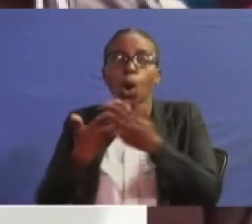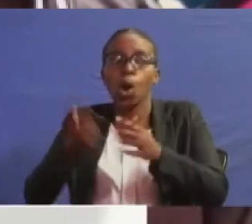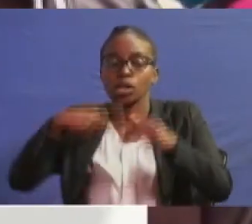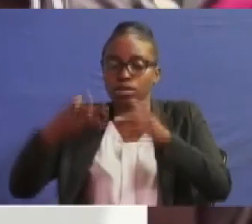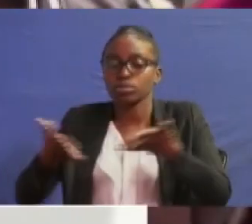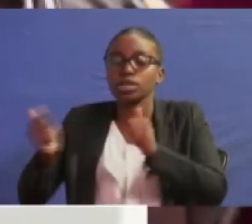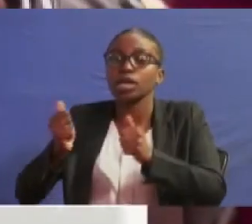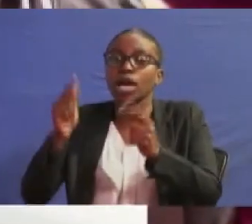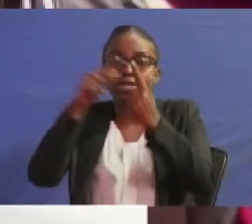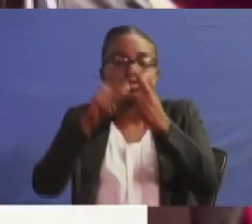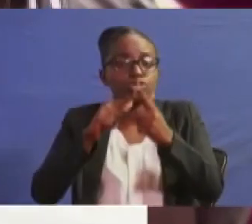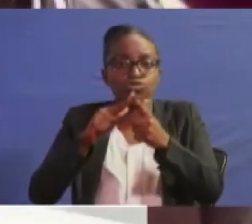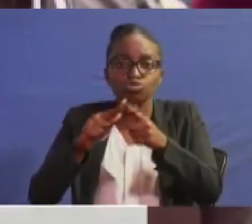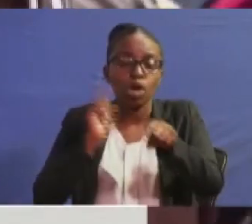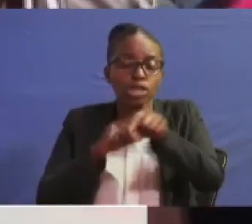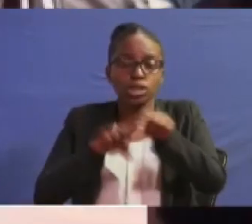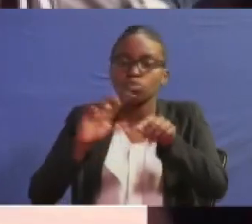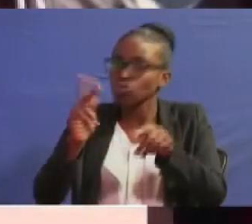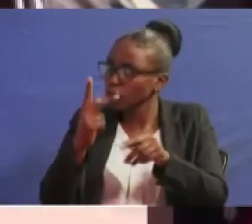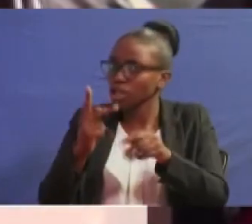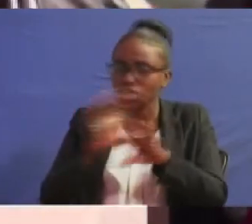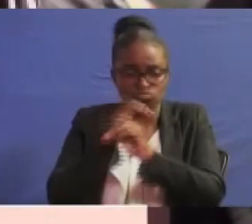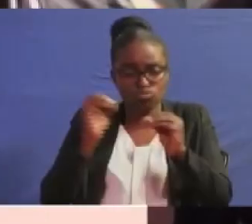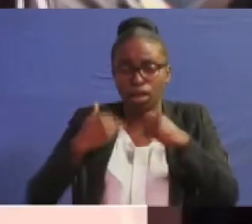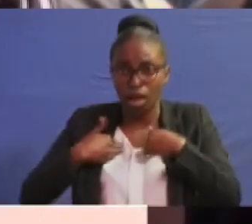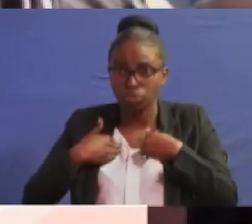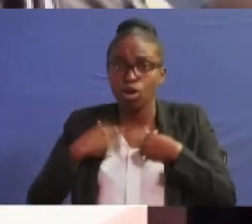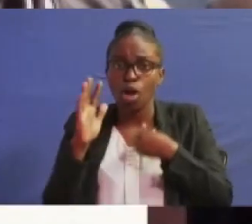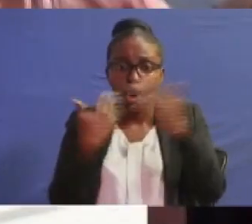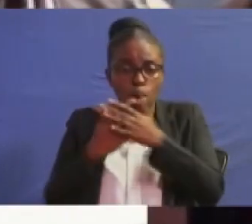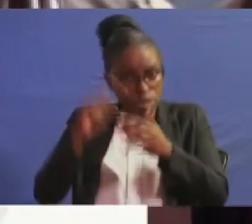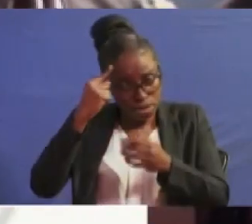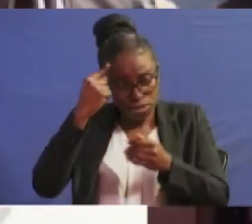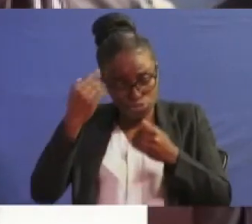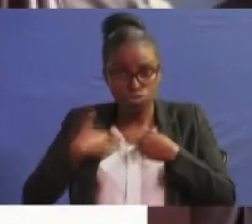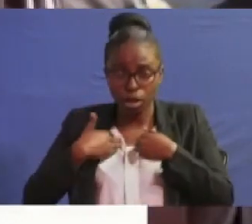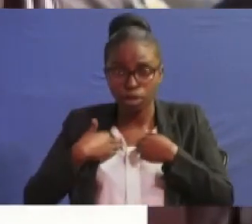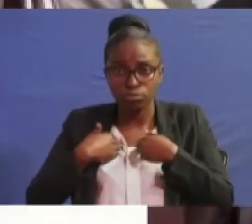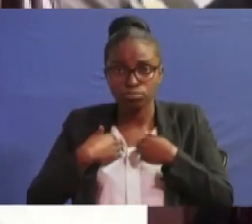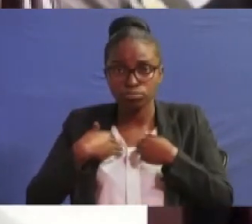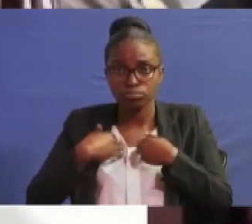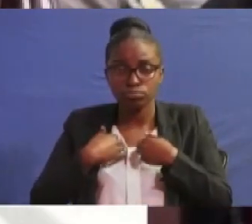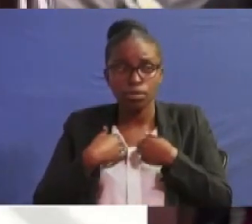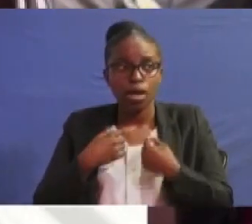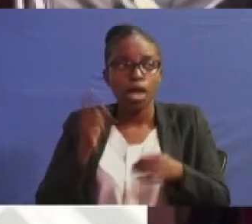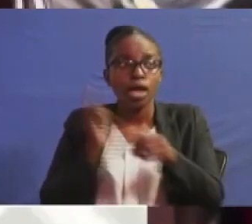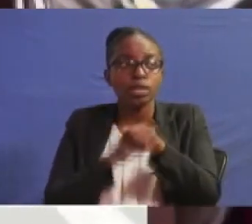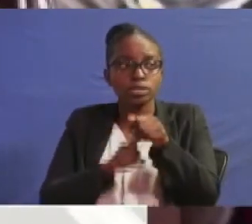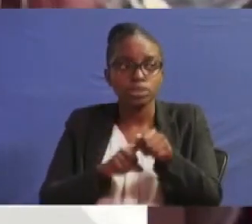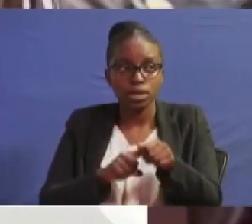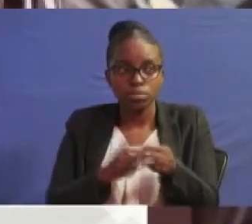wa Kenya kwa sababu tulipokuja hapa tulikuja kutoa maoni yetu diposa tusikike. Wakati tulifika